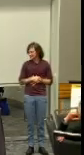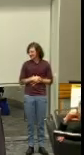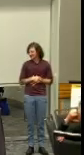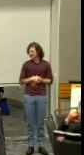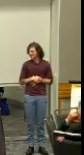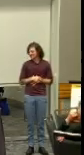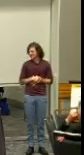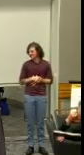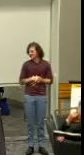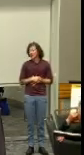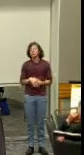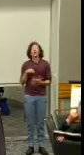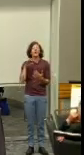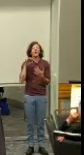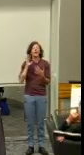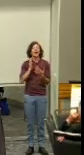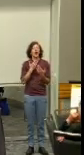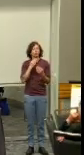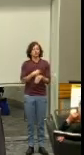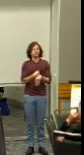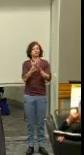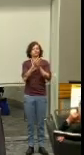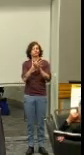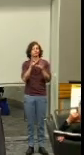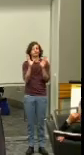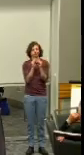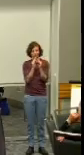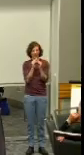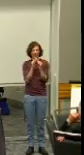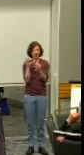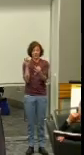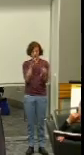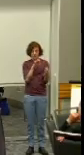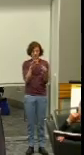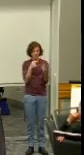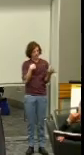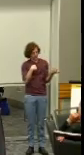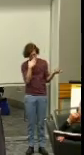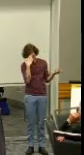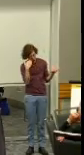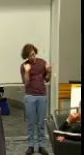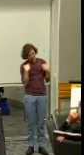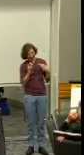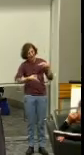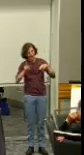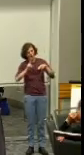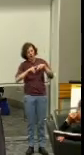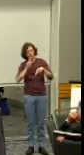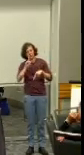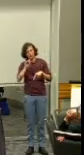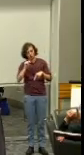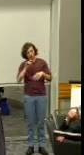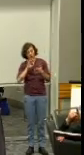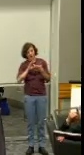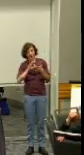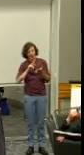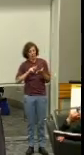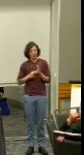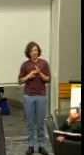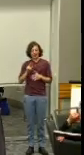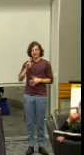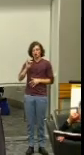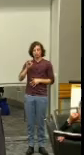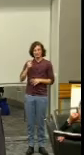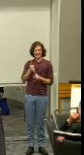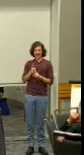from the virtual roundtable, and knowing we had an increased unit count, which means we were gonna have tiny units, we